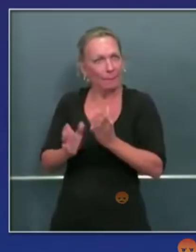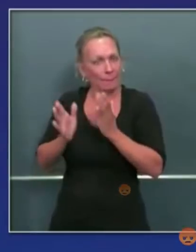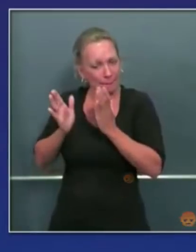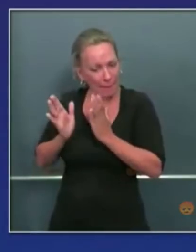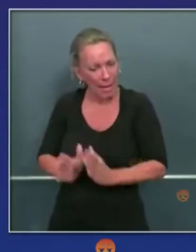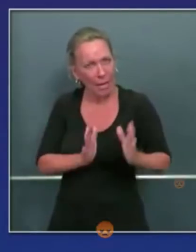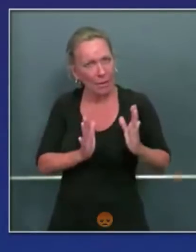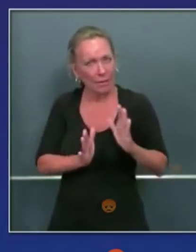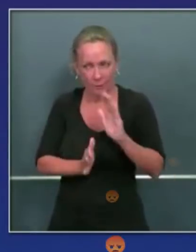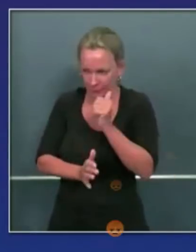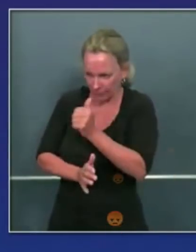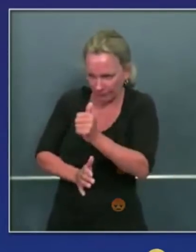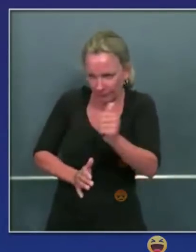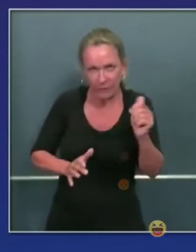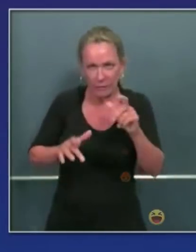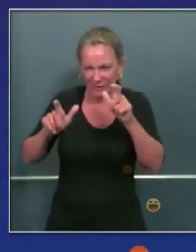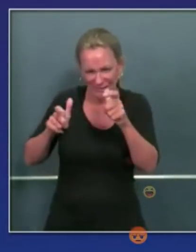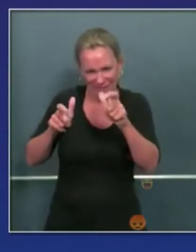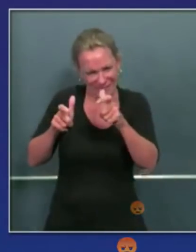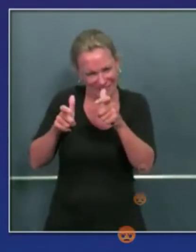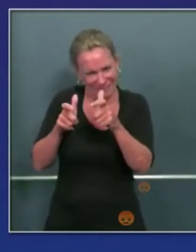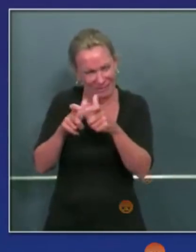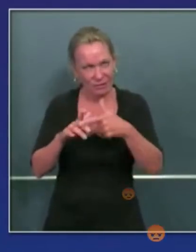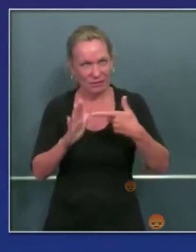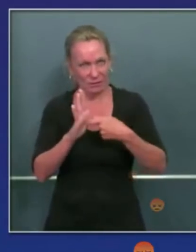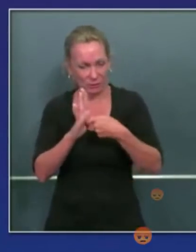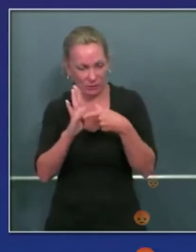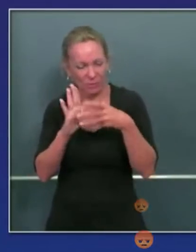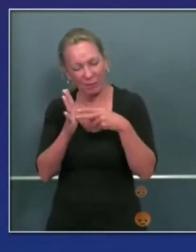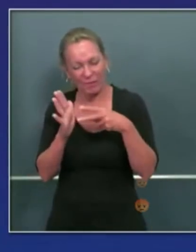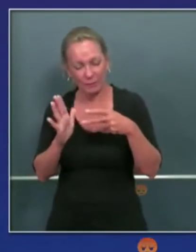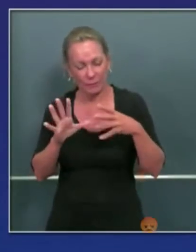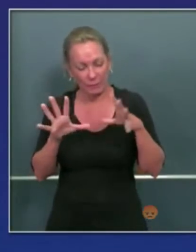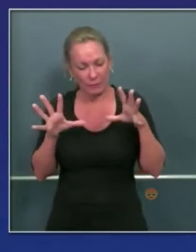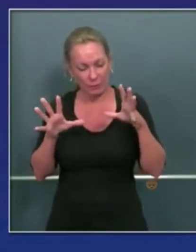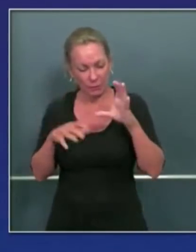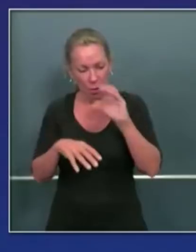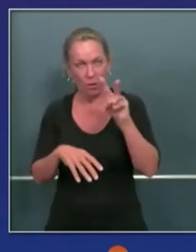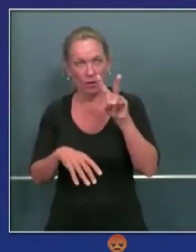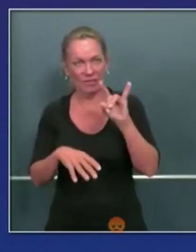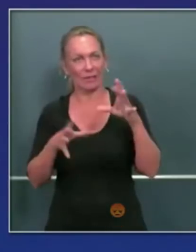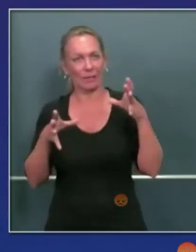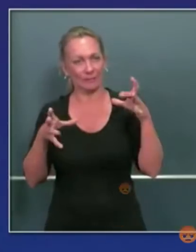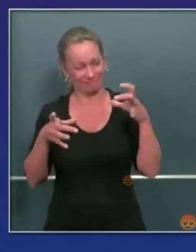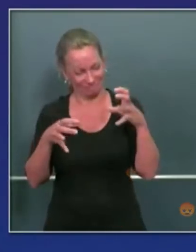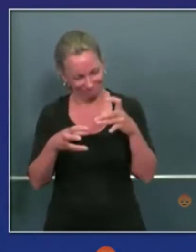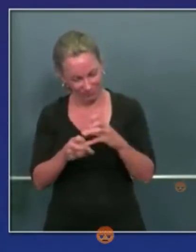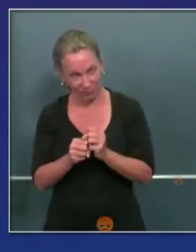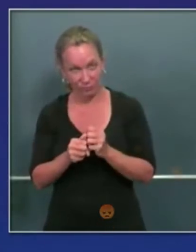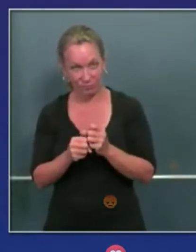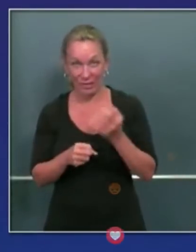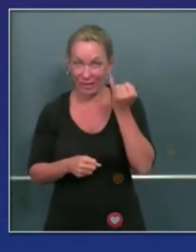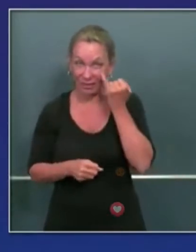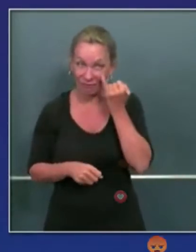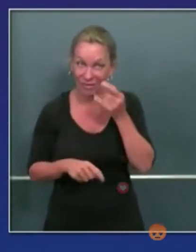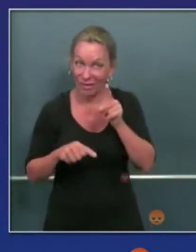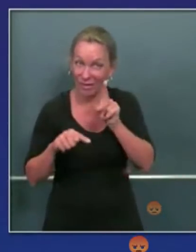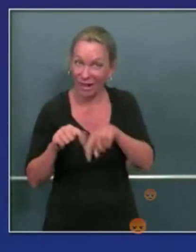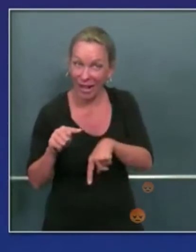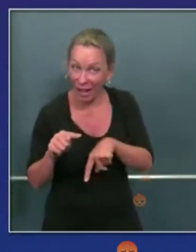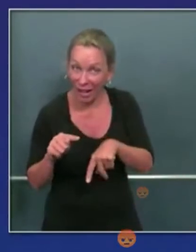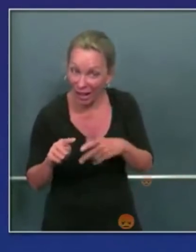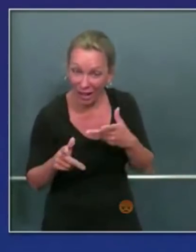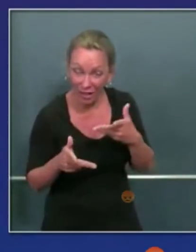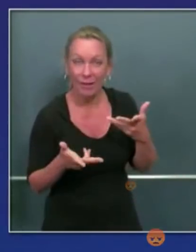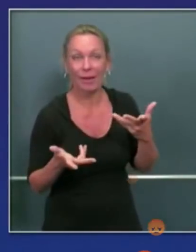để mà xem như thế nào. Nếu mà sau 14 ngày đó mà giảm thì chúng ta lại tiếp tục. And obviously now the actions we've taken as